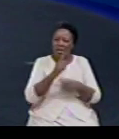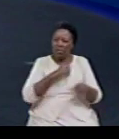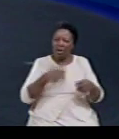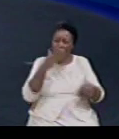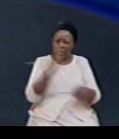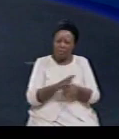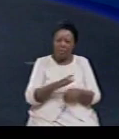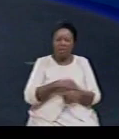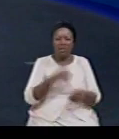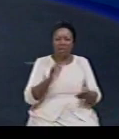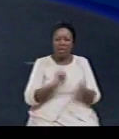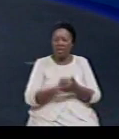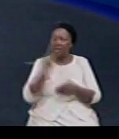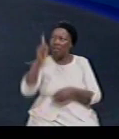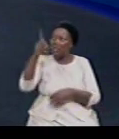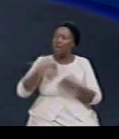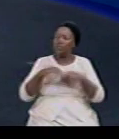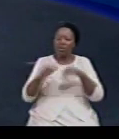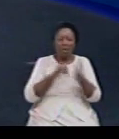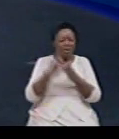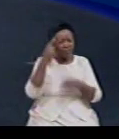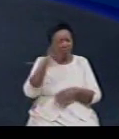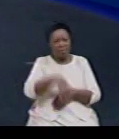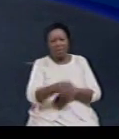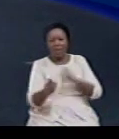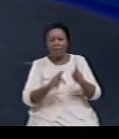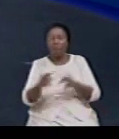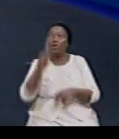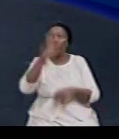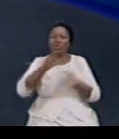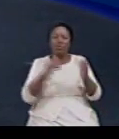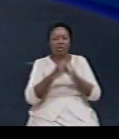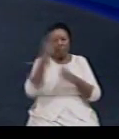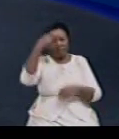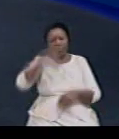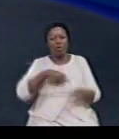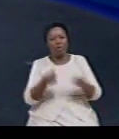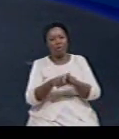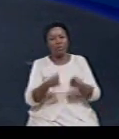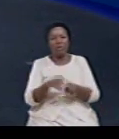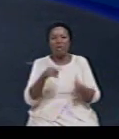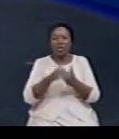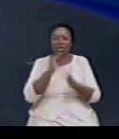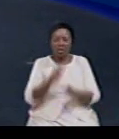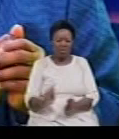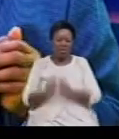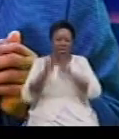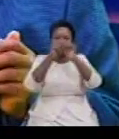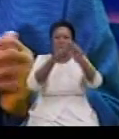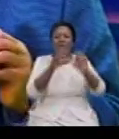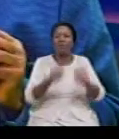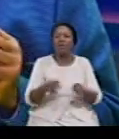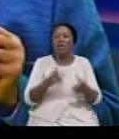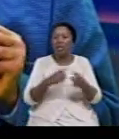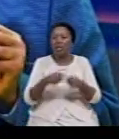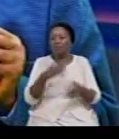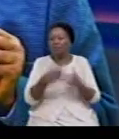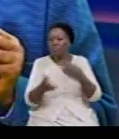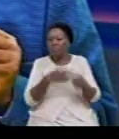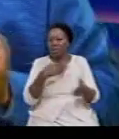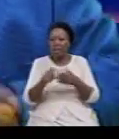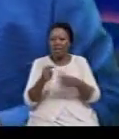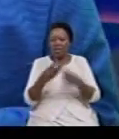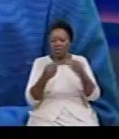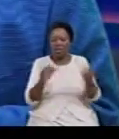it's done it for other people. It's going to do it for me. It is transferable. Whatever solutions other people